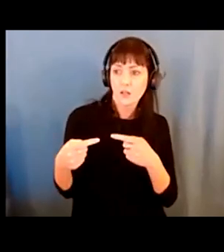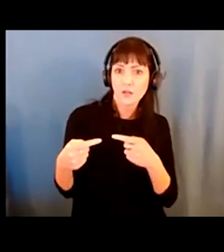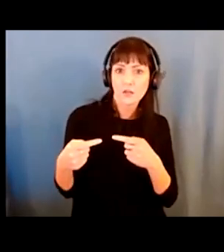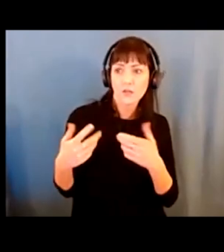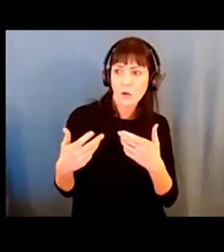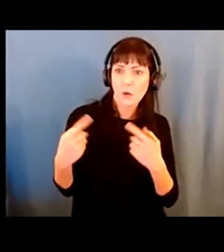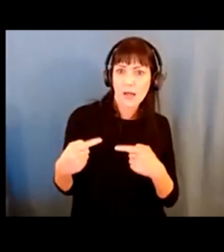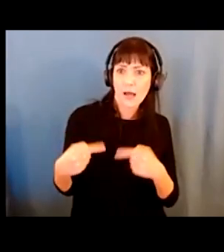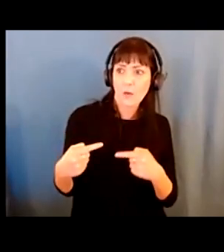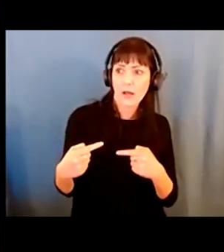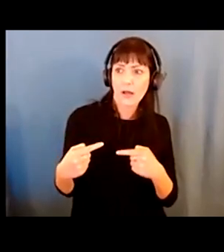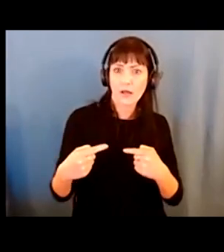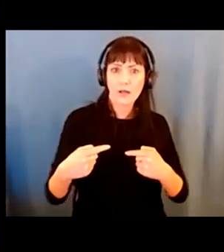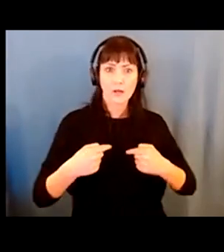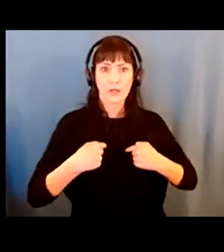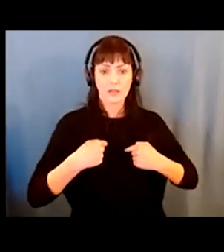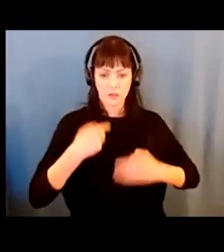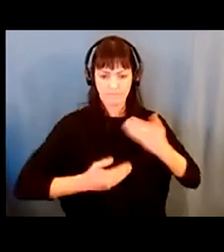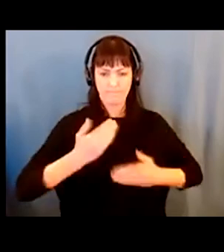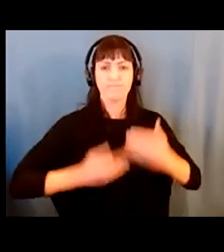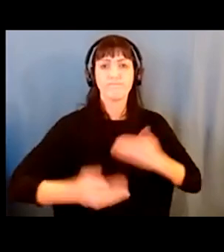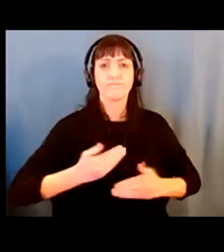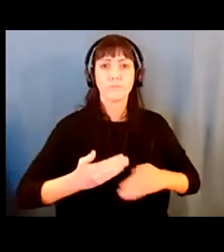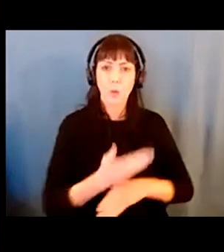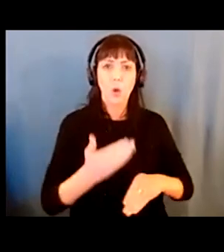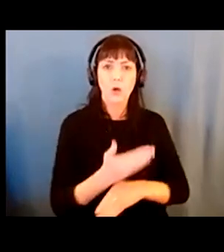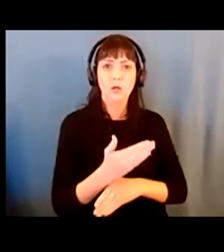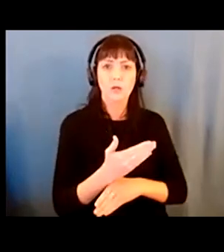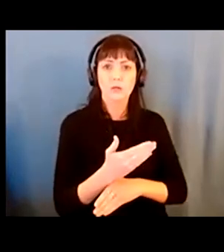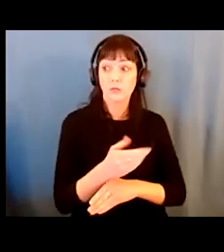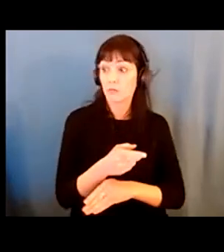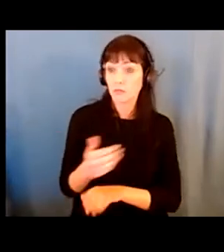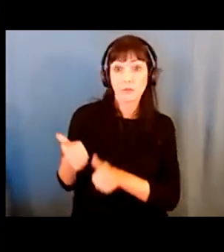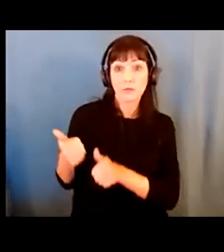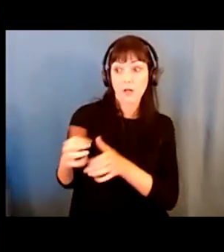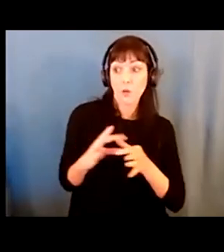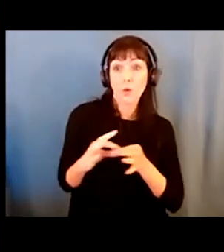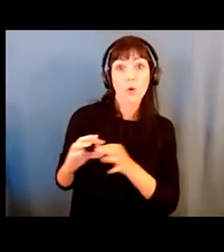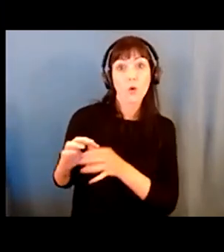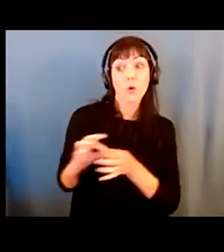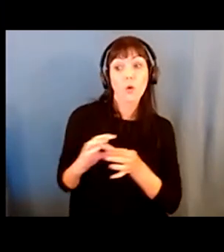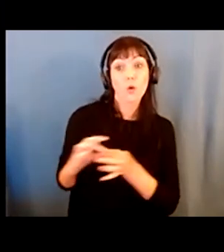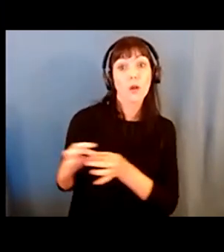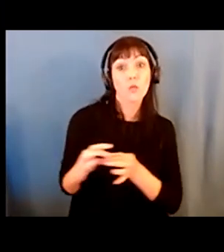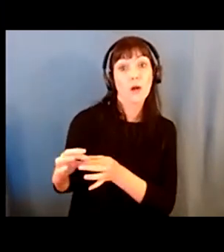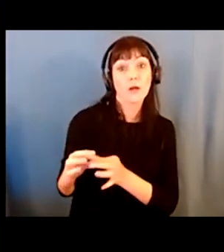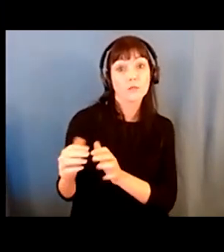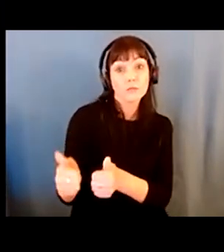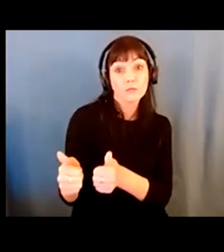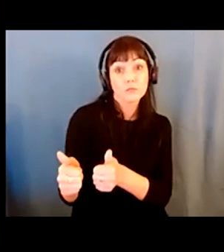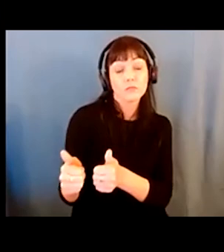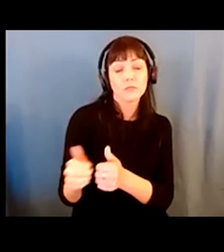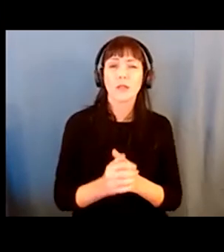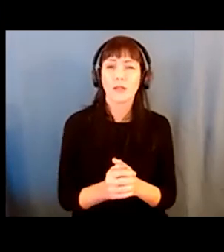do the work alongside us, you know, being collaborative about it. Mm. So for me, that